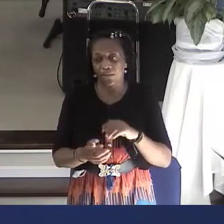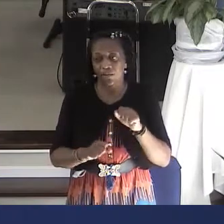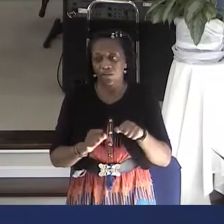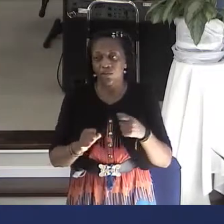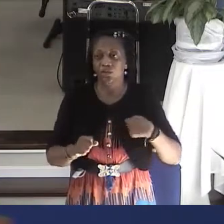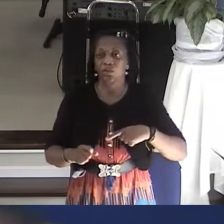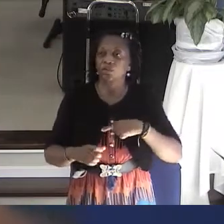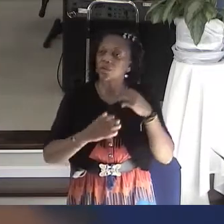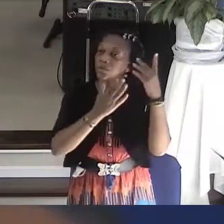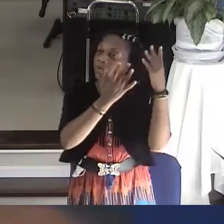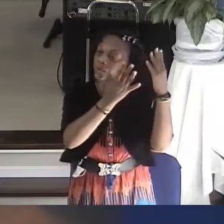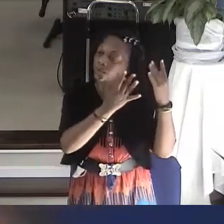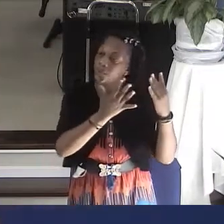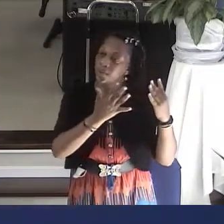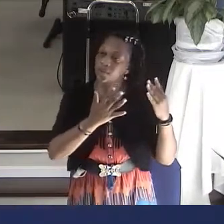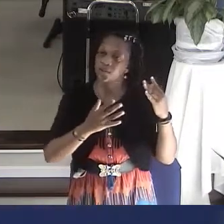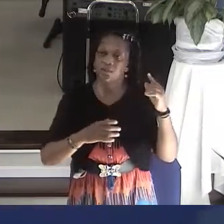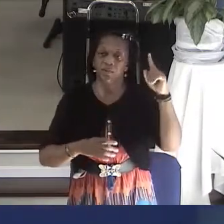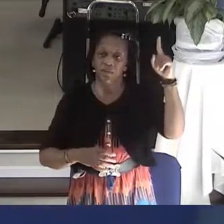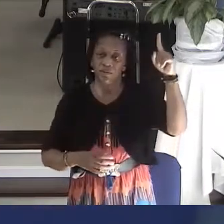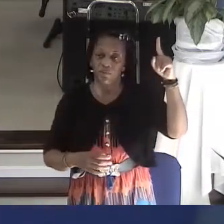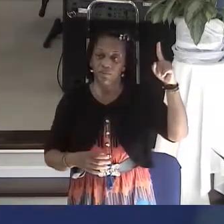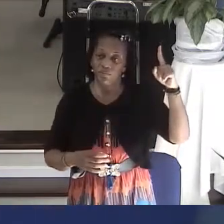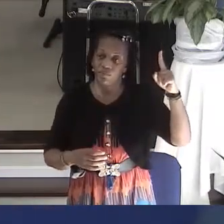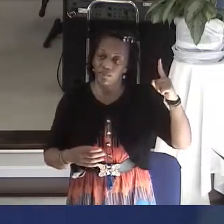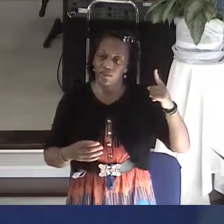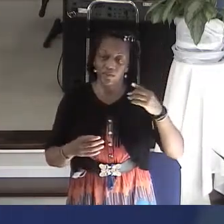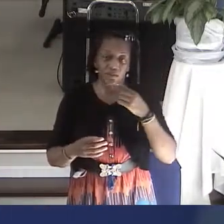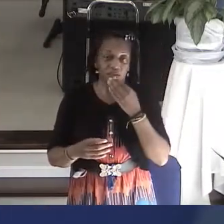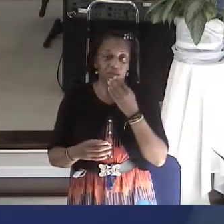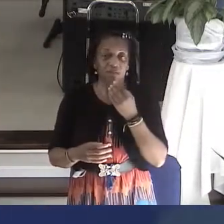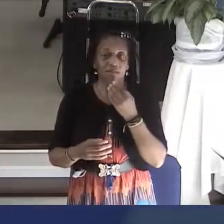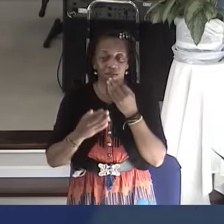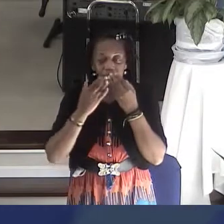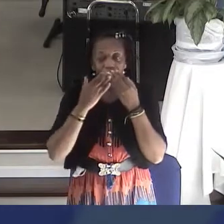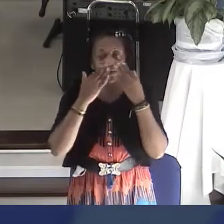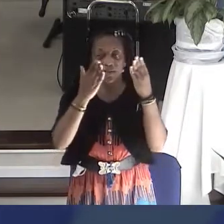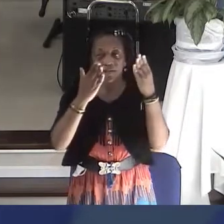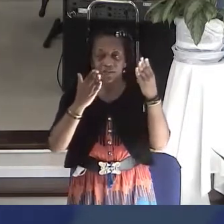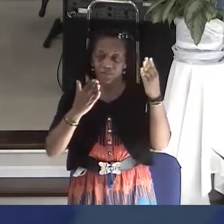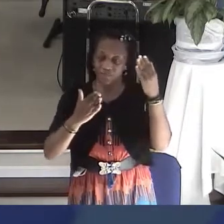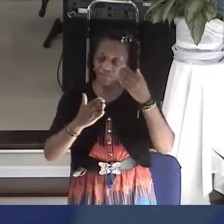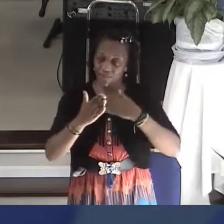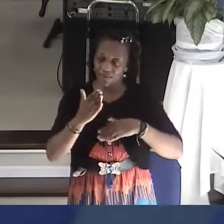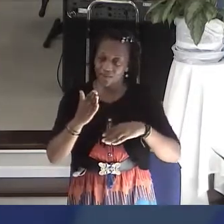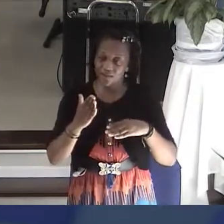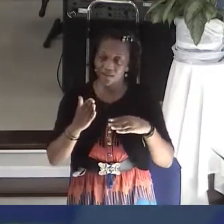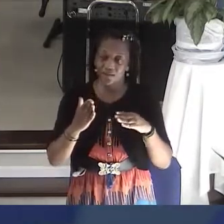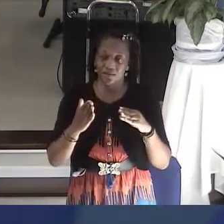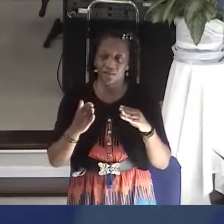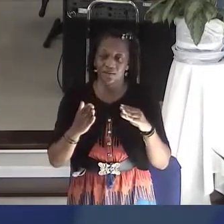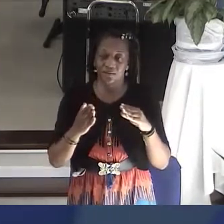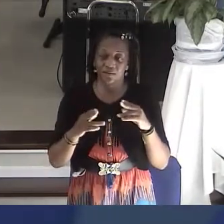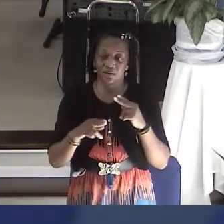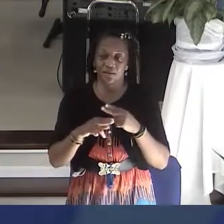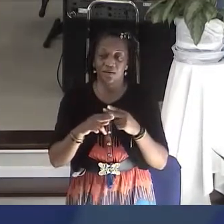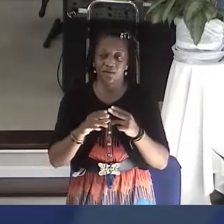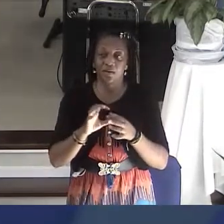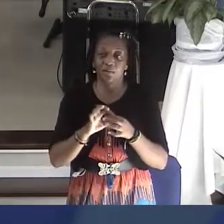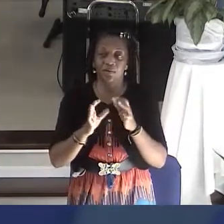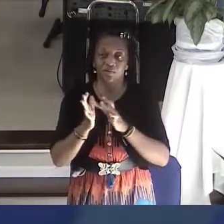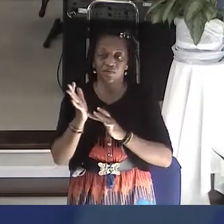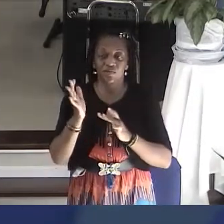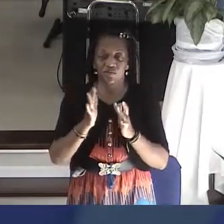today, Lord, as we give you thanks. We pray no other name but that precious, precious name of